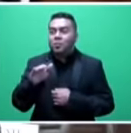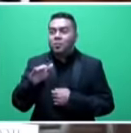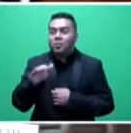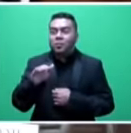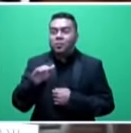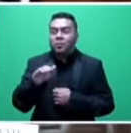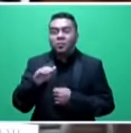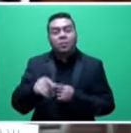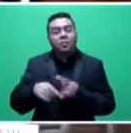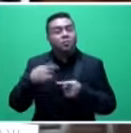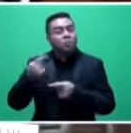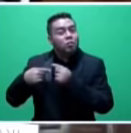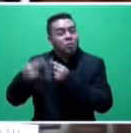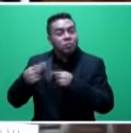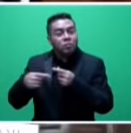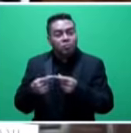debt.